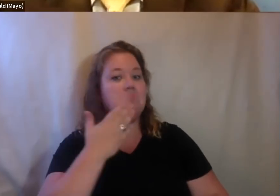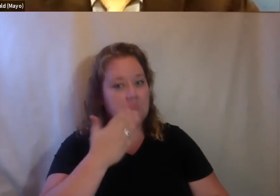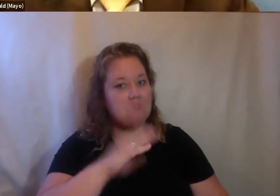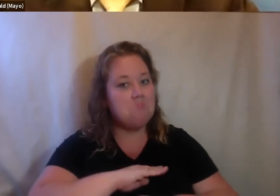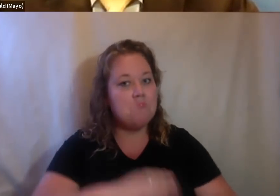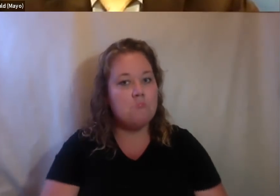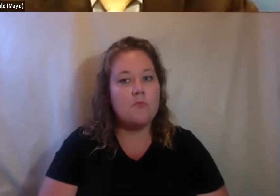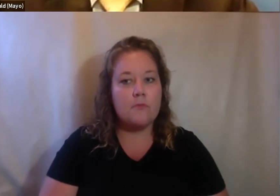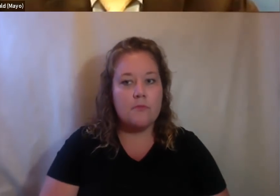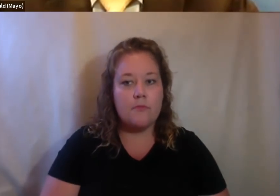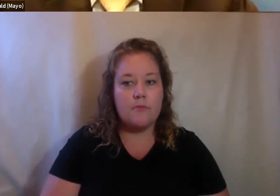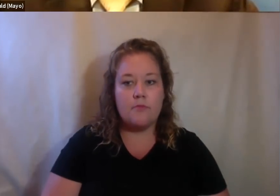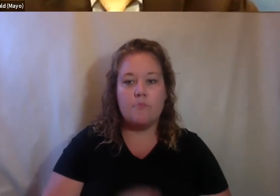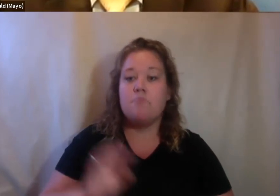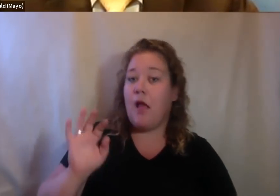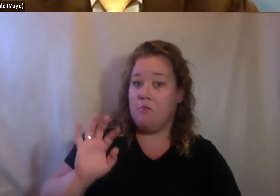Concur.